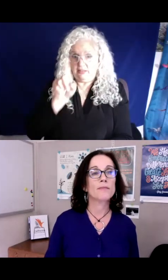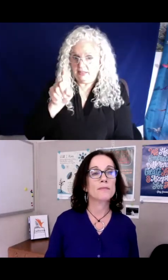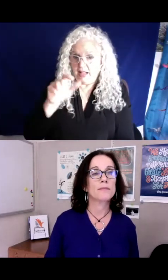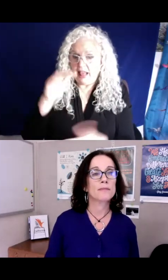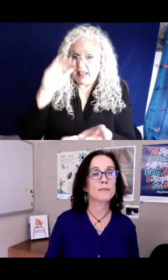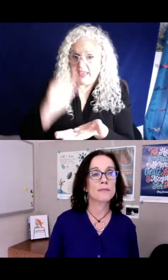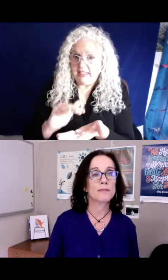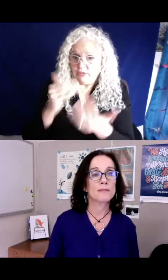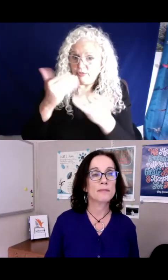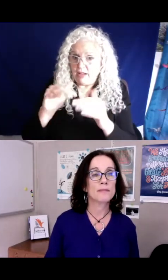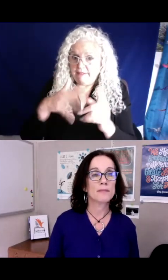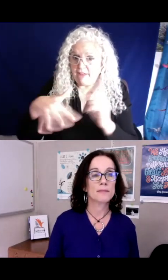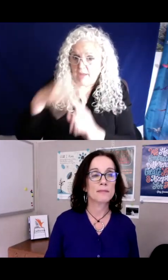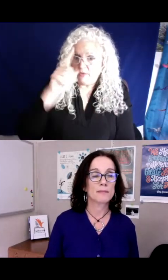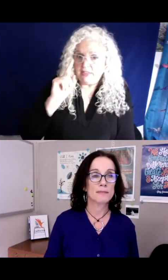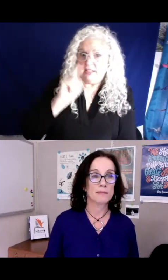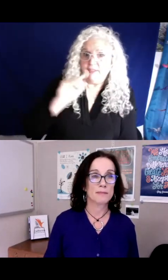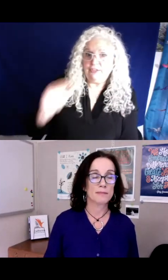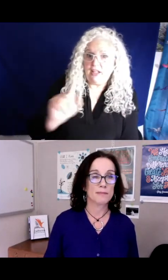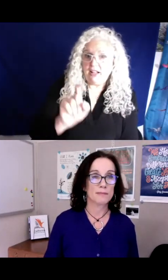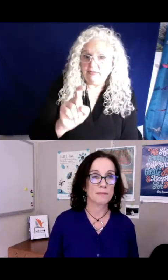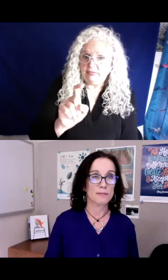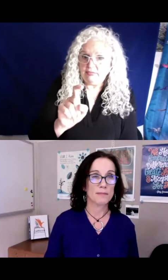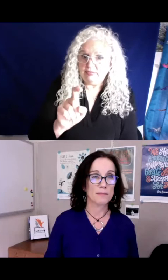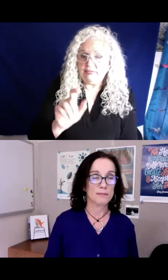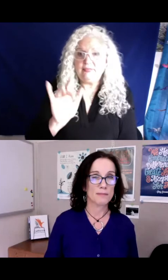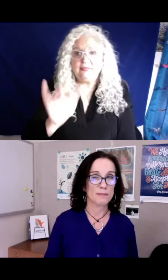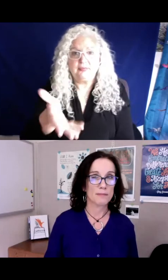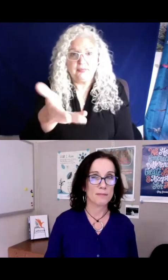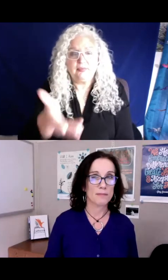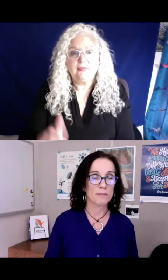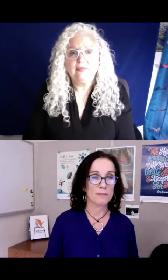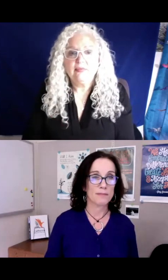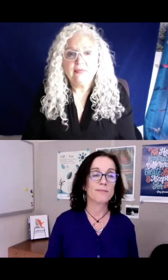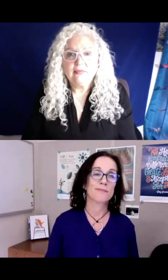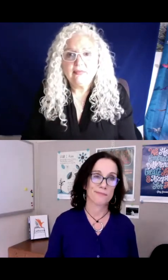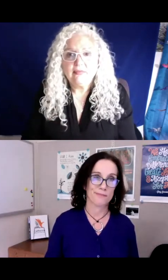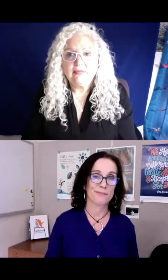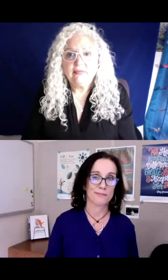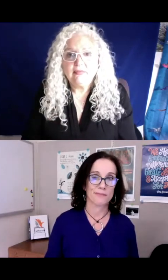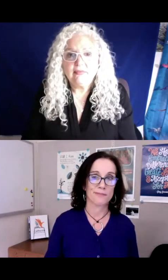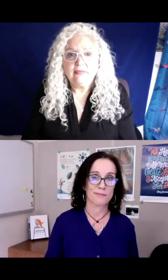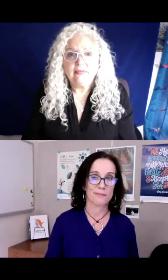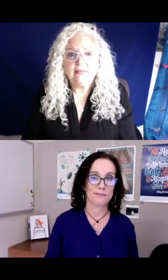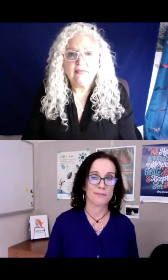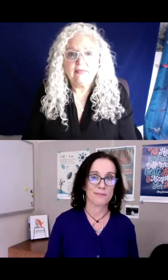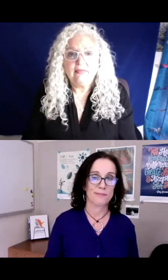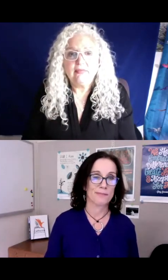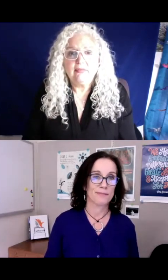notes, and all of those together. The question is that the least restrictive environment for your